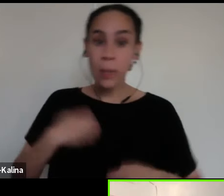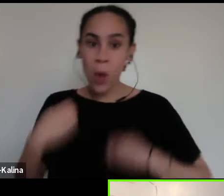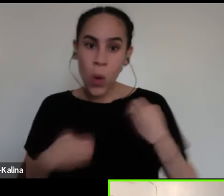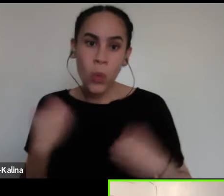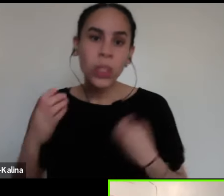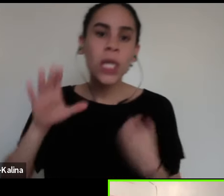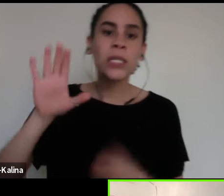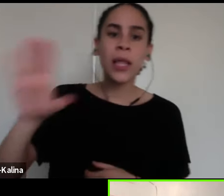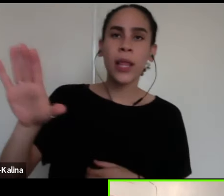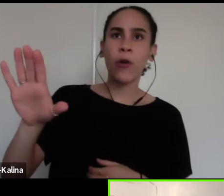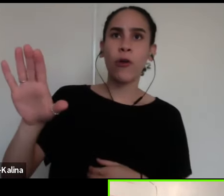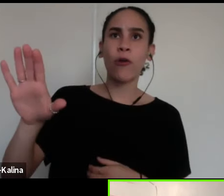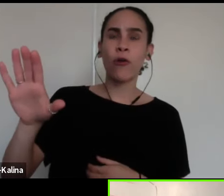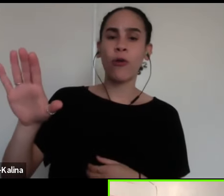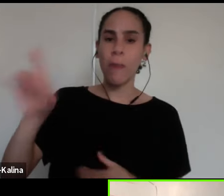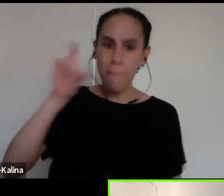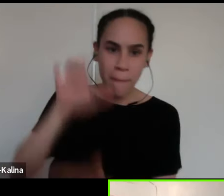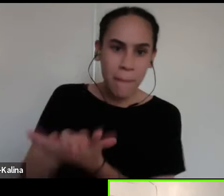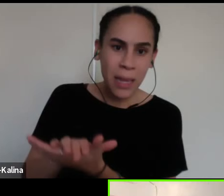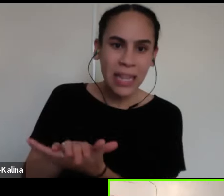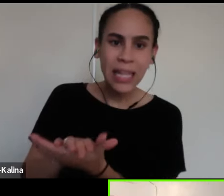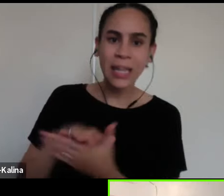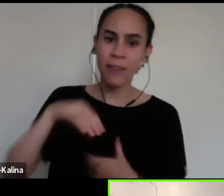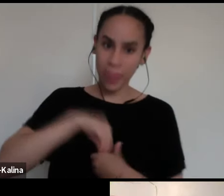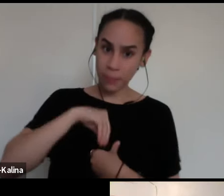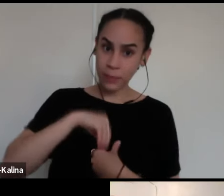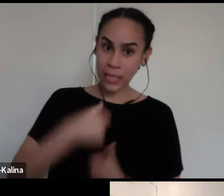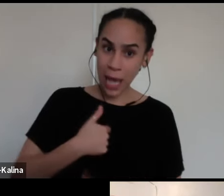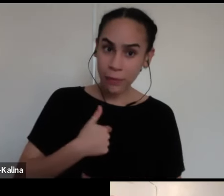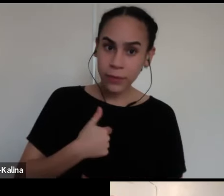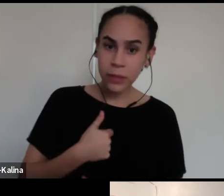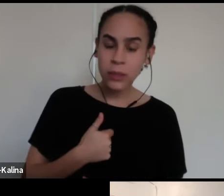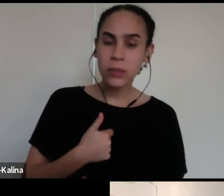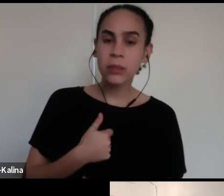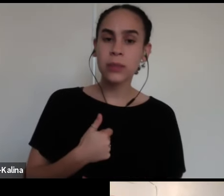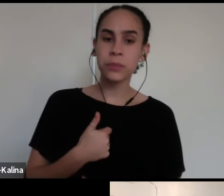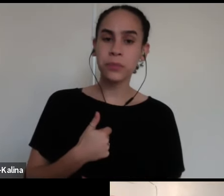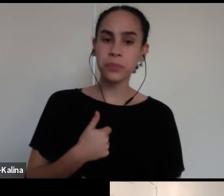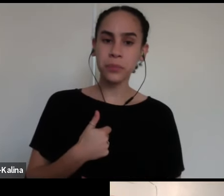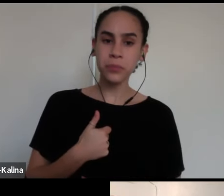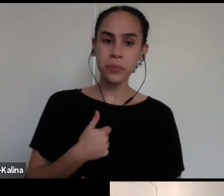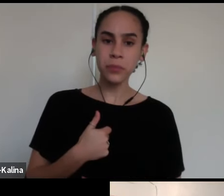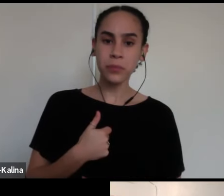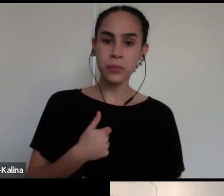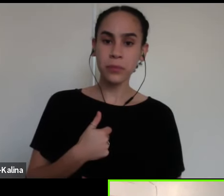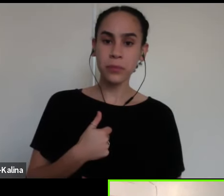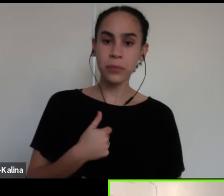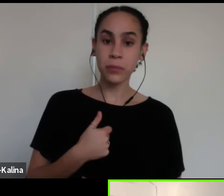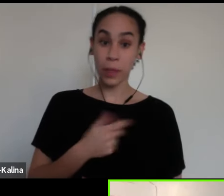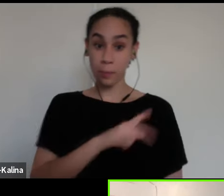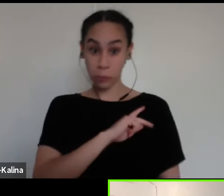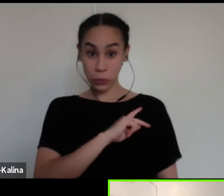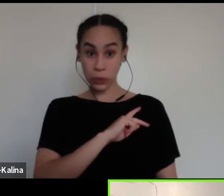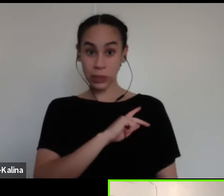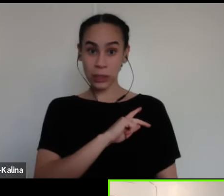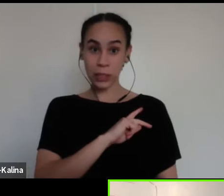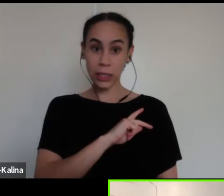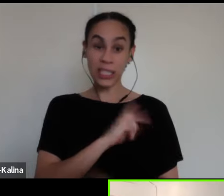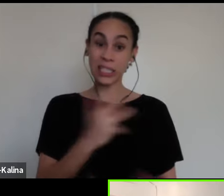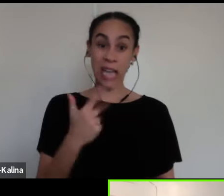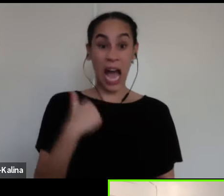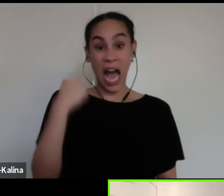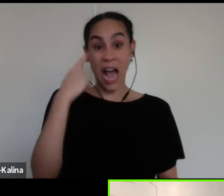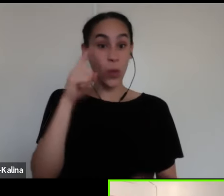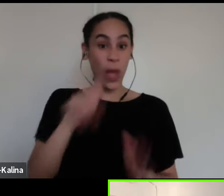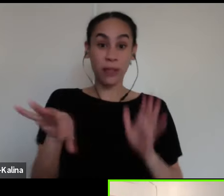their belief in themselves. And so for me, it comes down to choosing a side. And I think you've